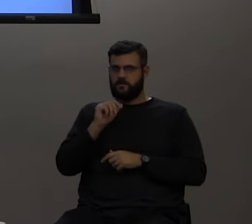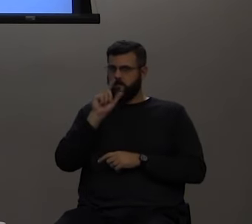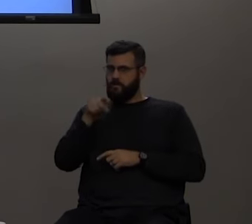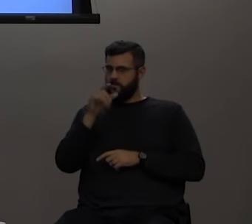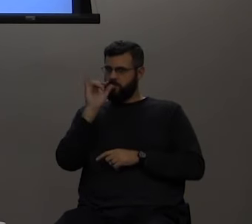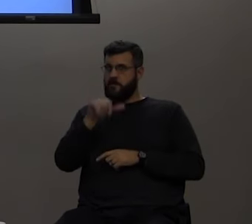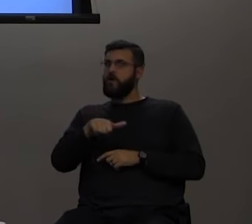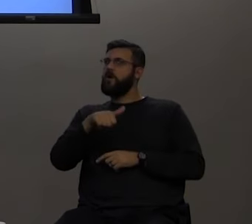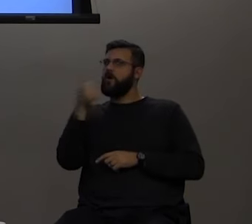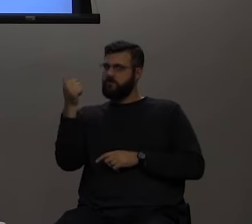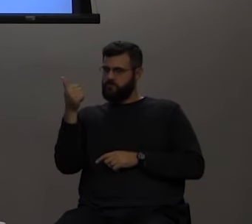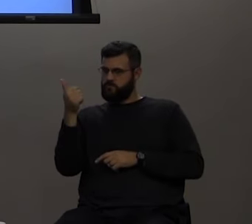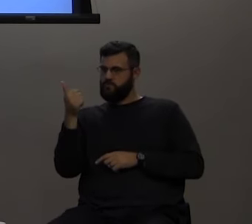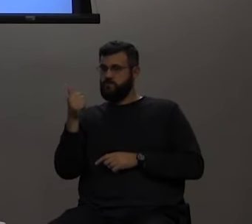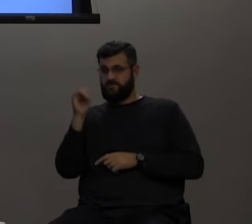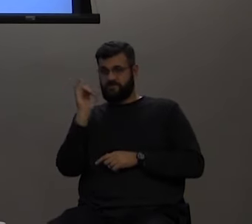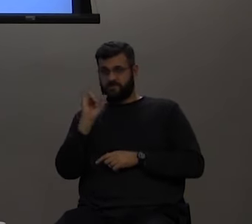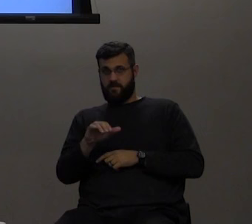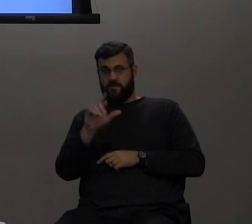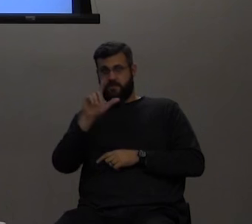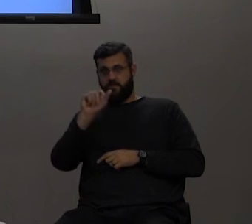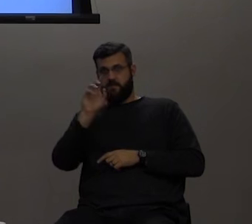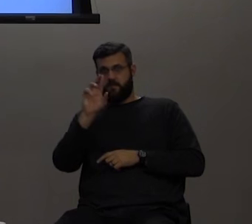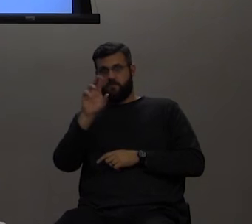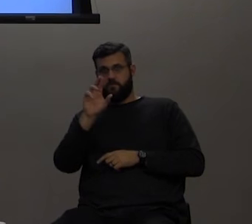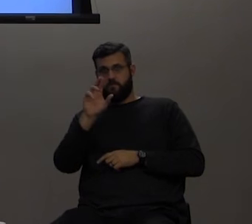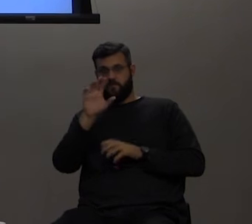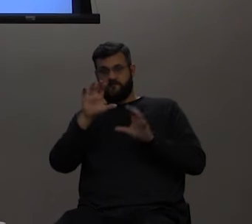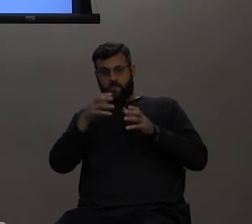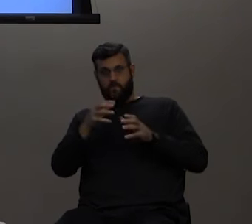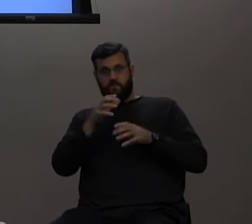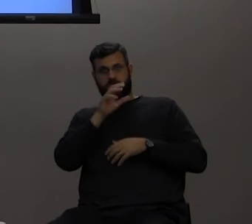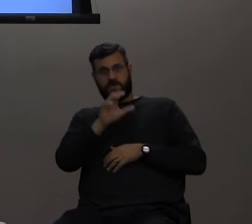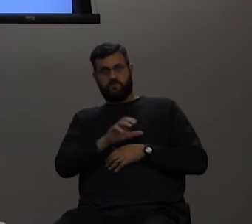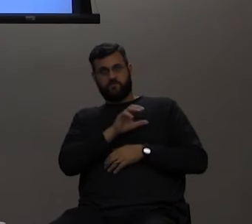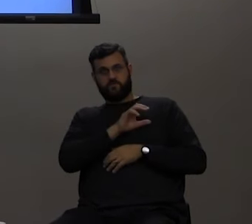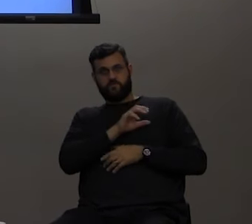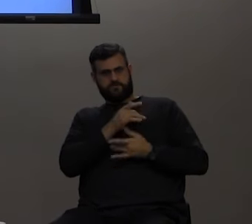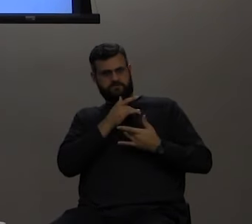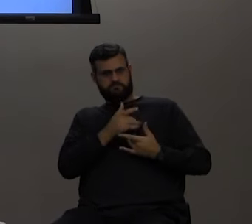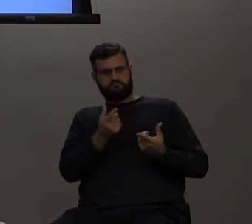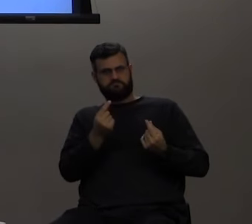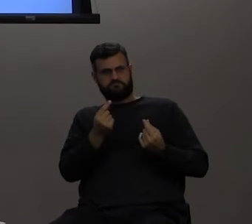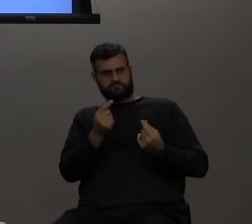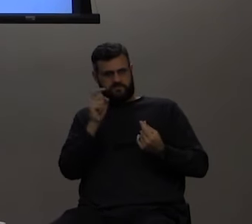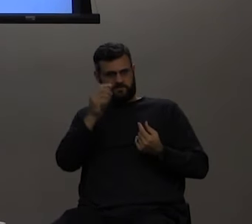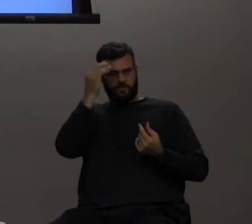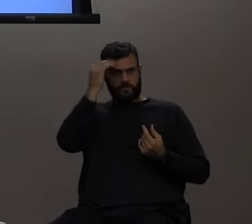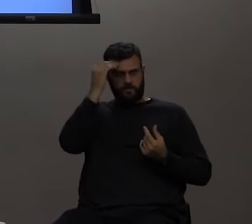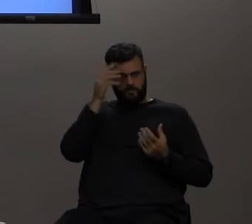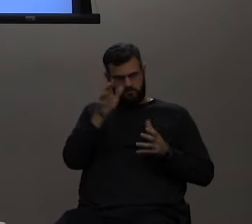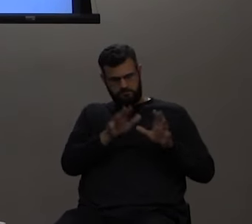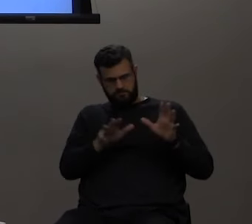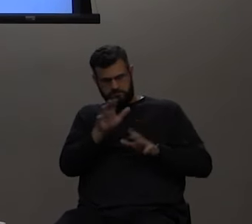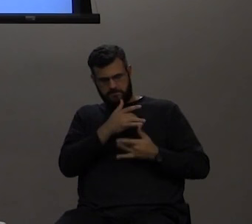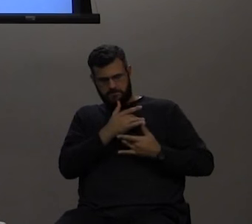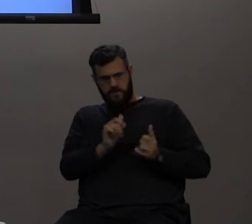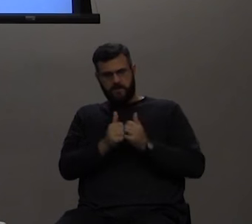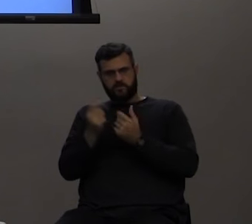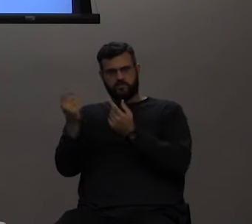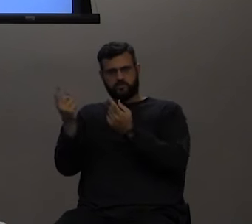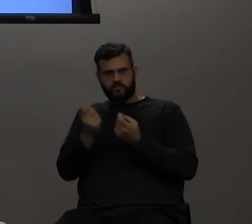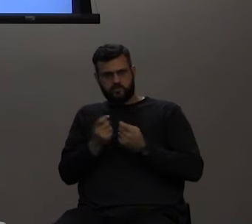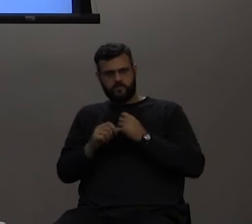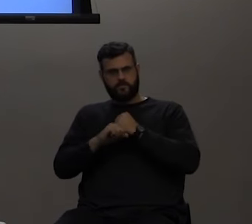The characteristics of that labor force are also important in order to get a better sense of how to recruit